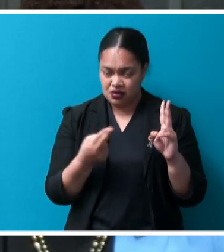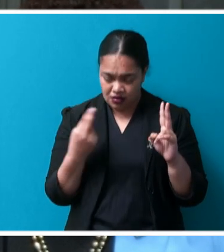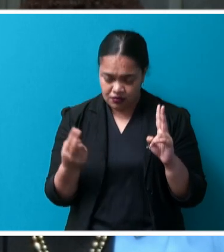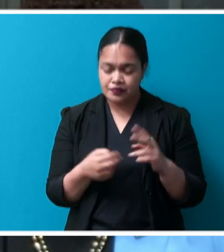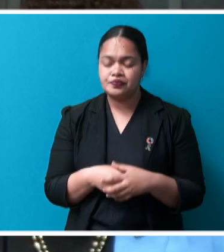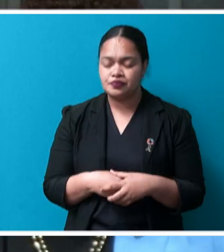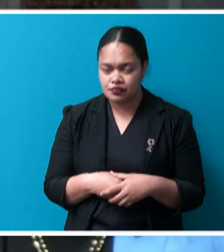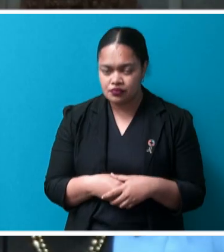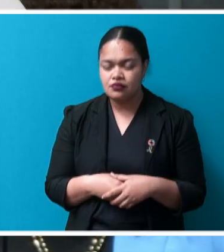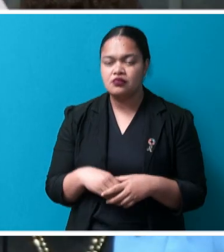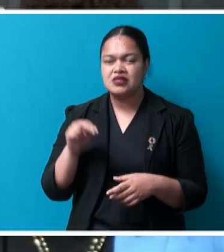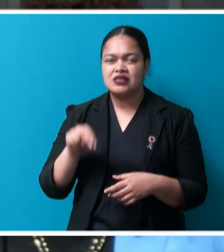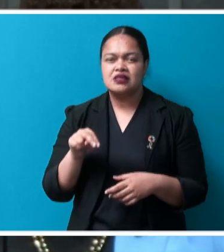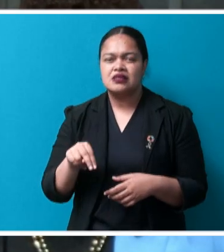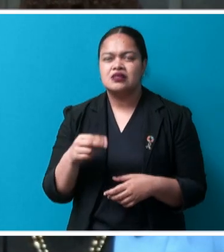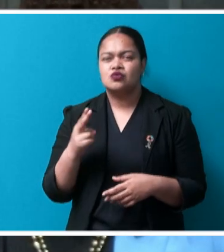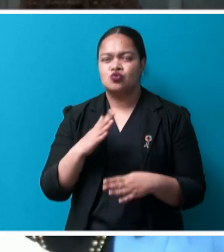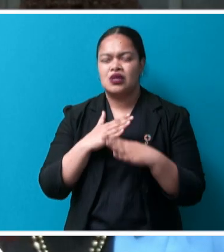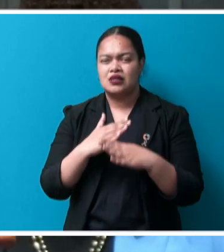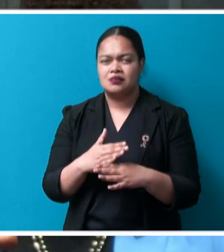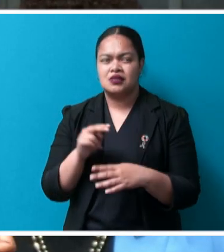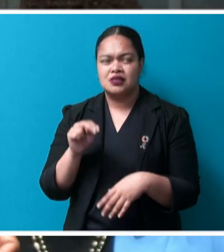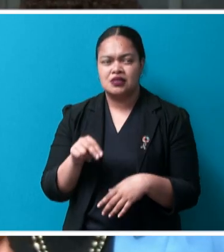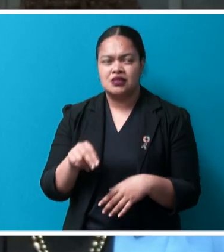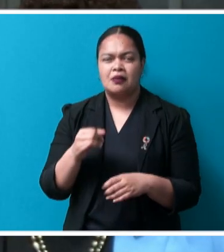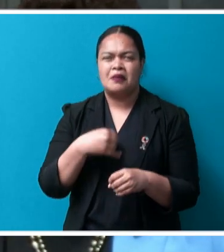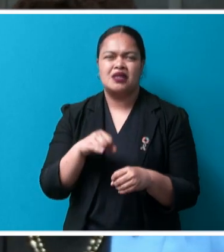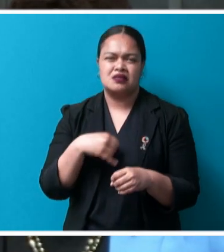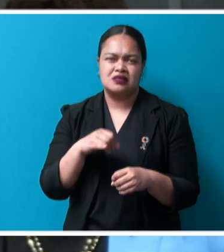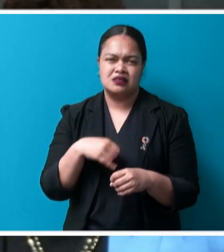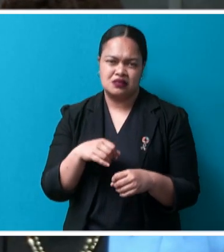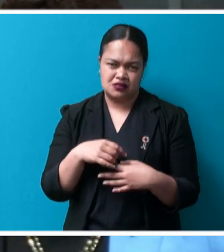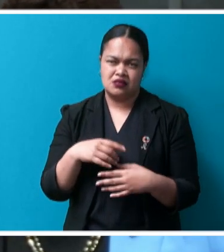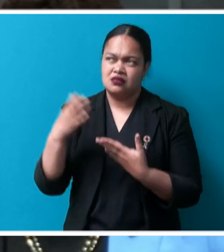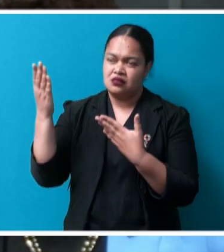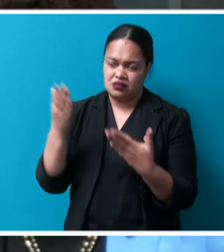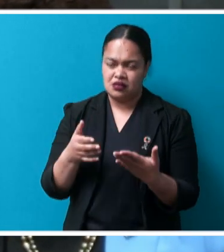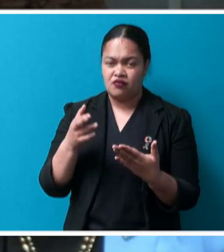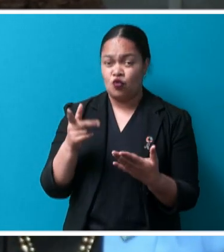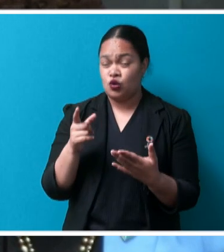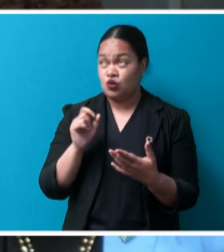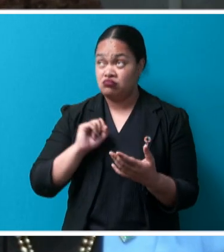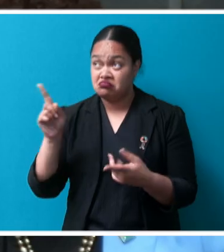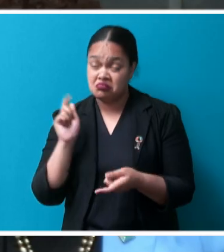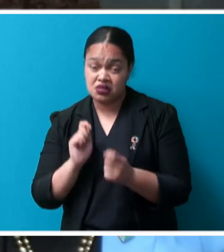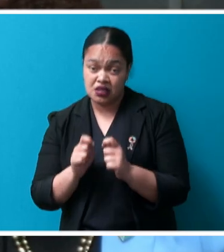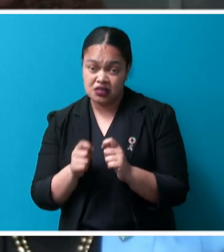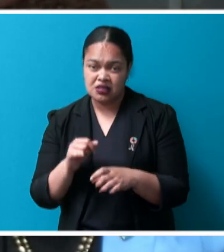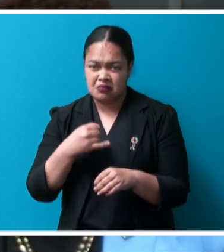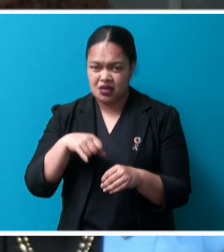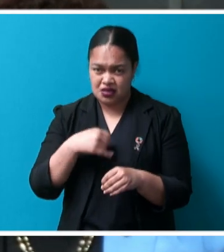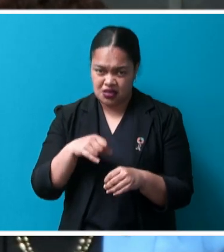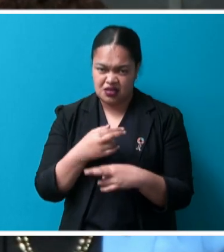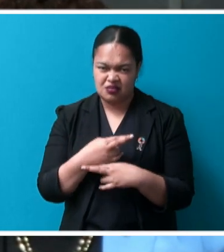This eliminates the need to send medical products to Australia for testing and establishing Fiji as